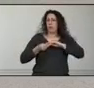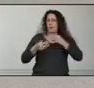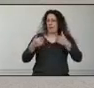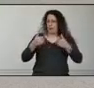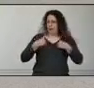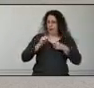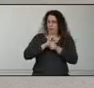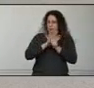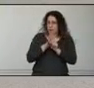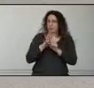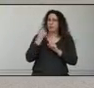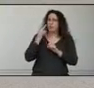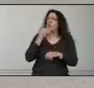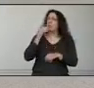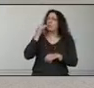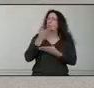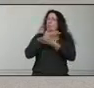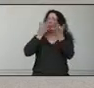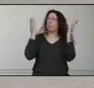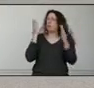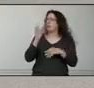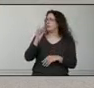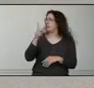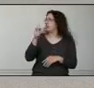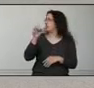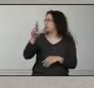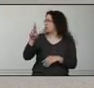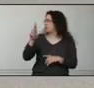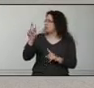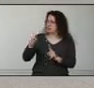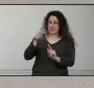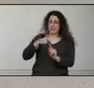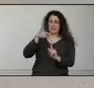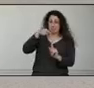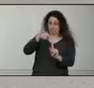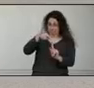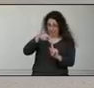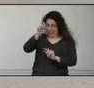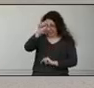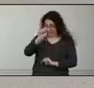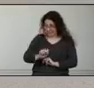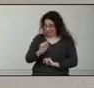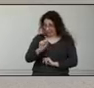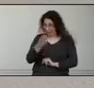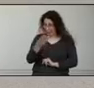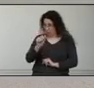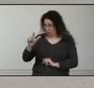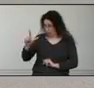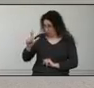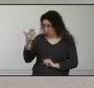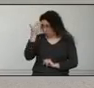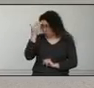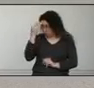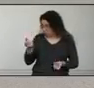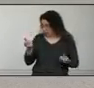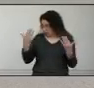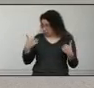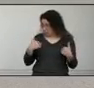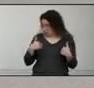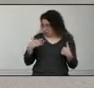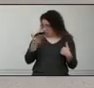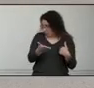determined at homeless shelters in this county? And specifically this cluster at South Hall, do you know how many cases are